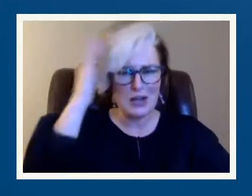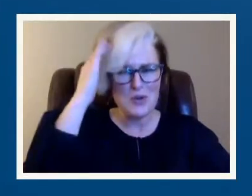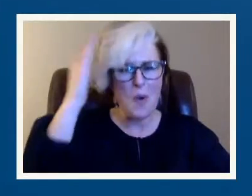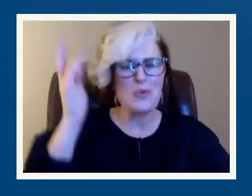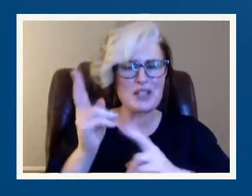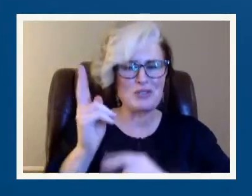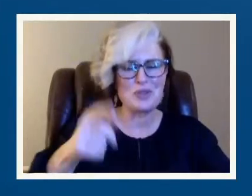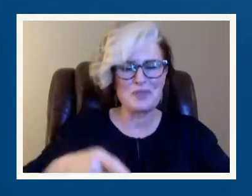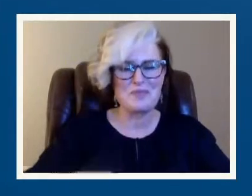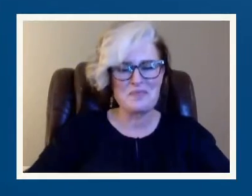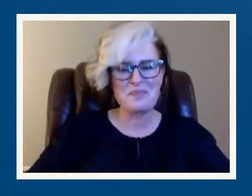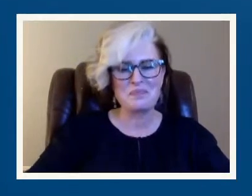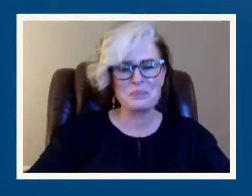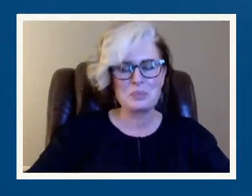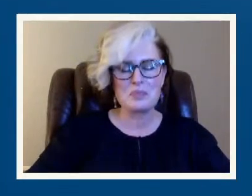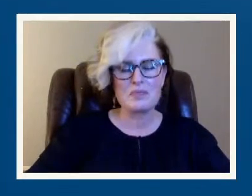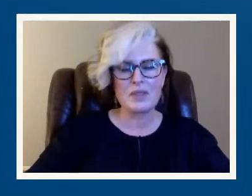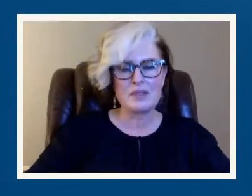That's